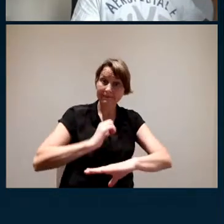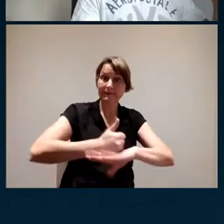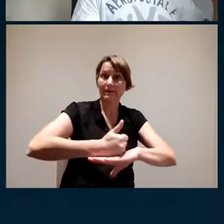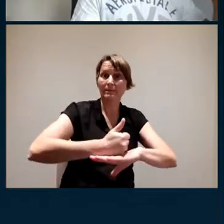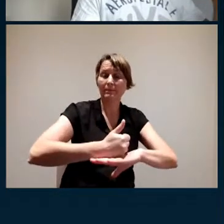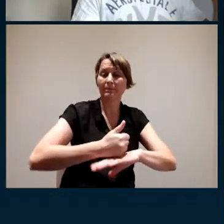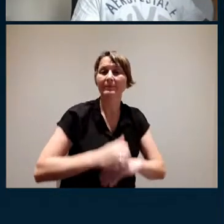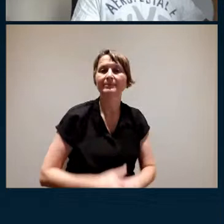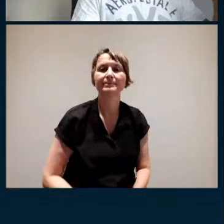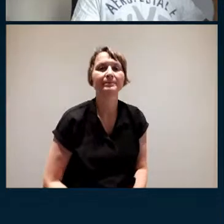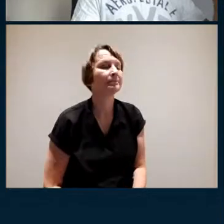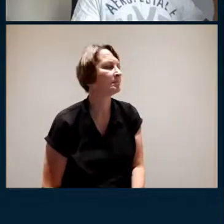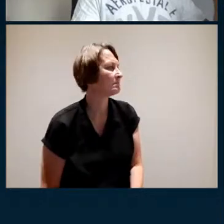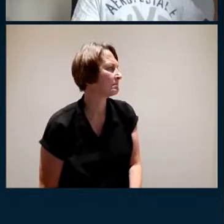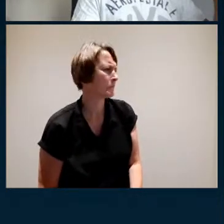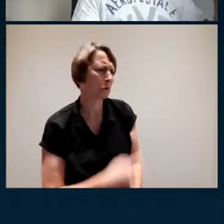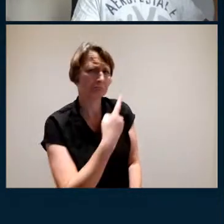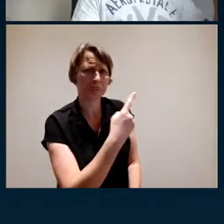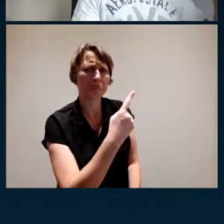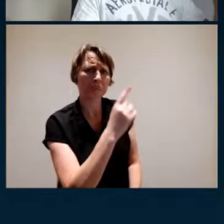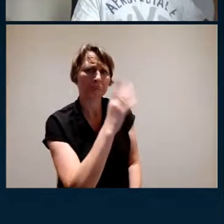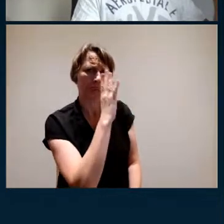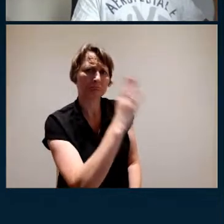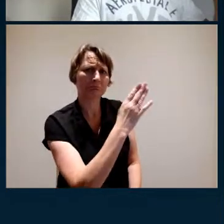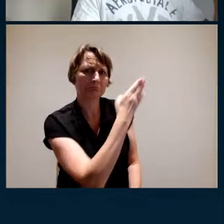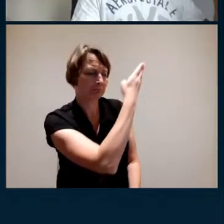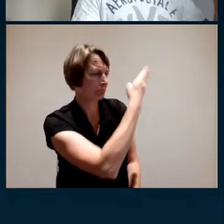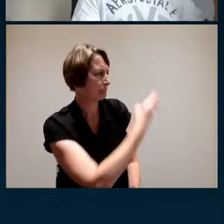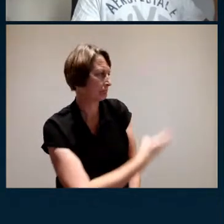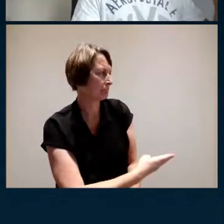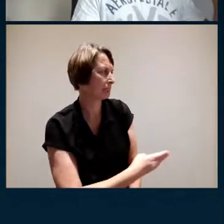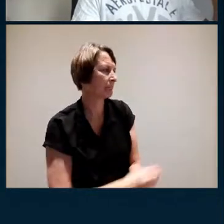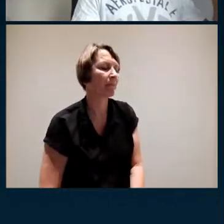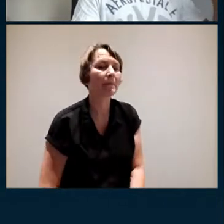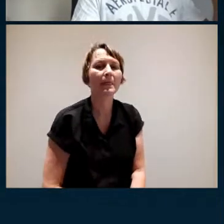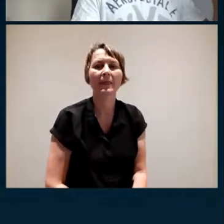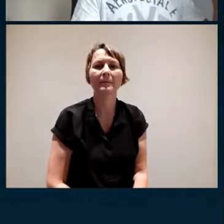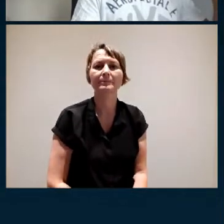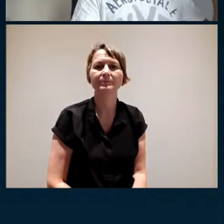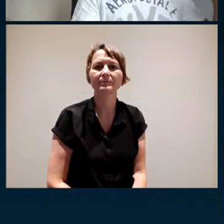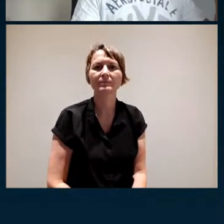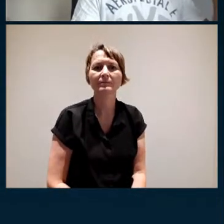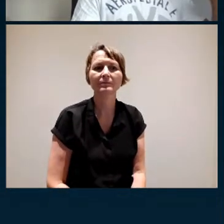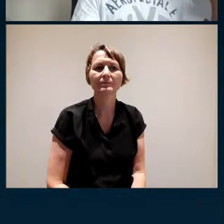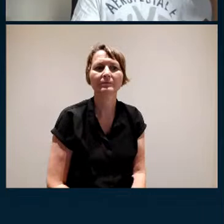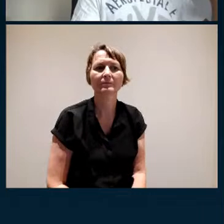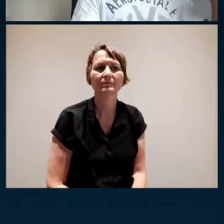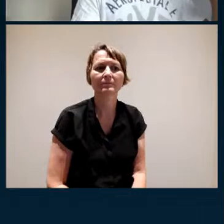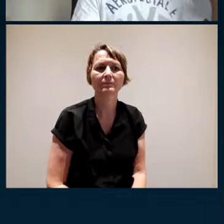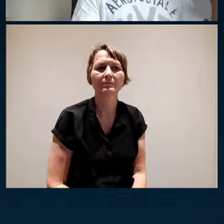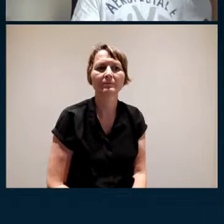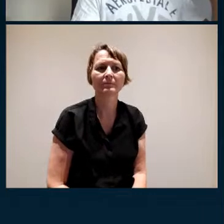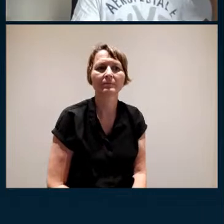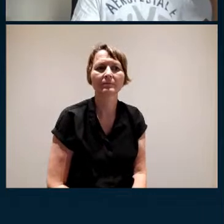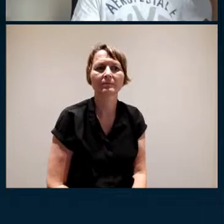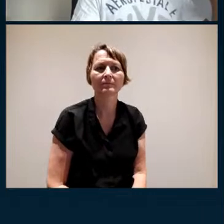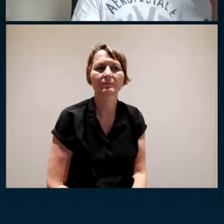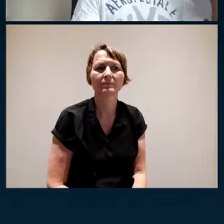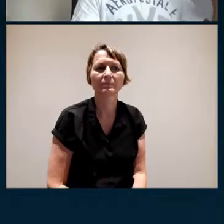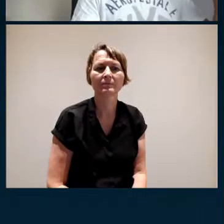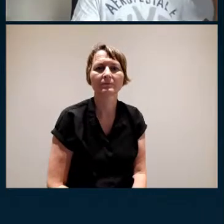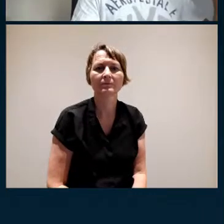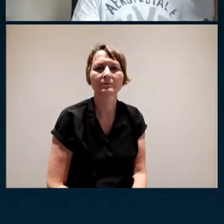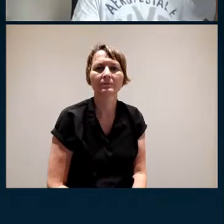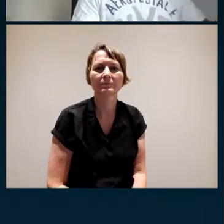quite straightforward as well when we are looking at it. And then we have integrated